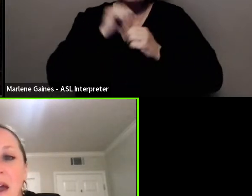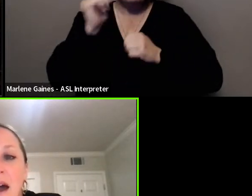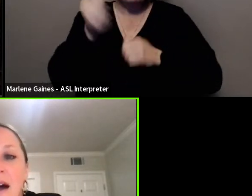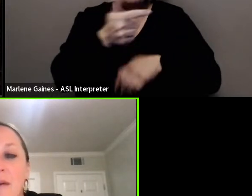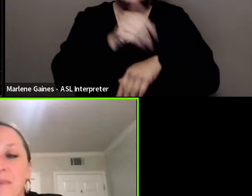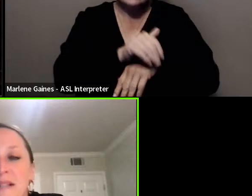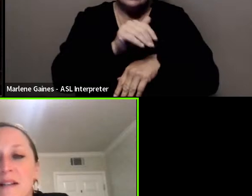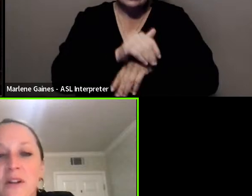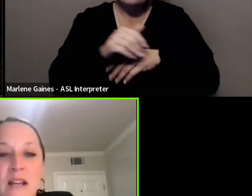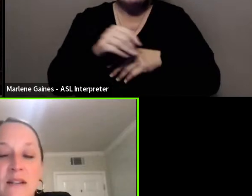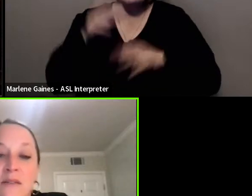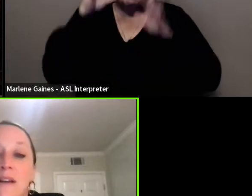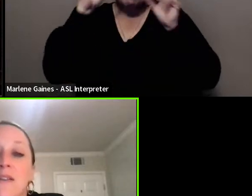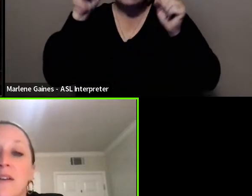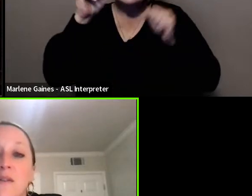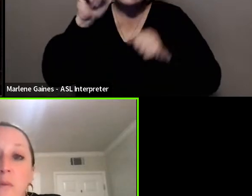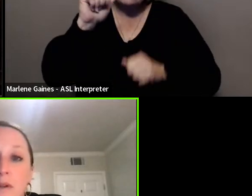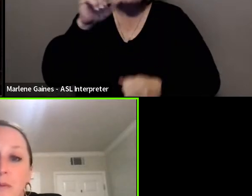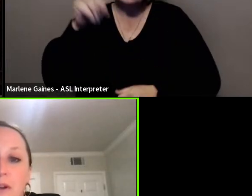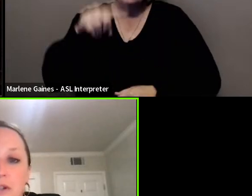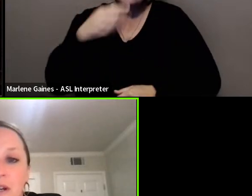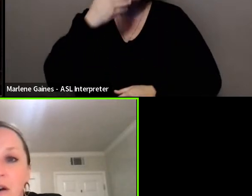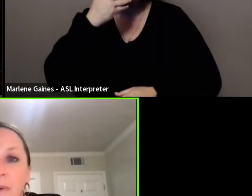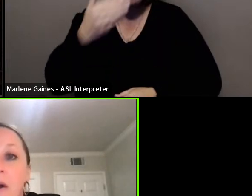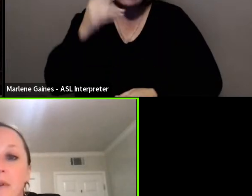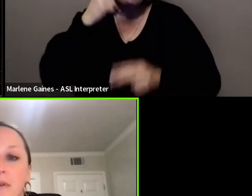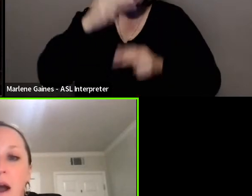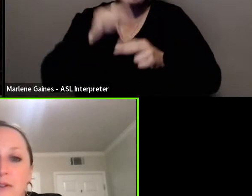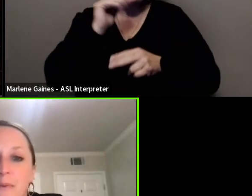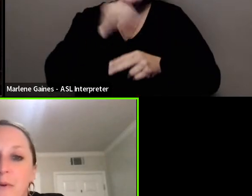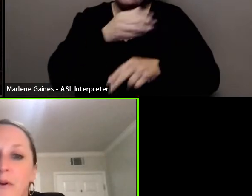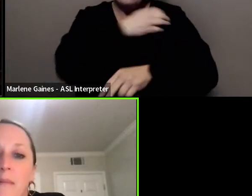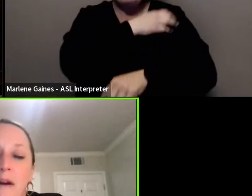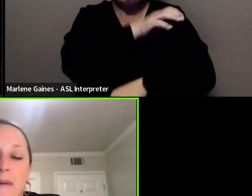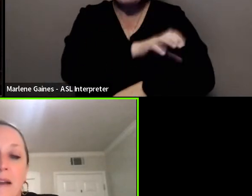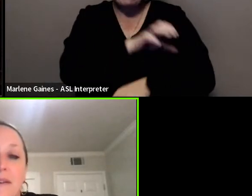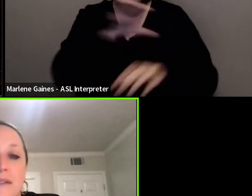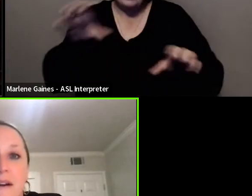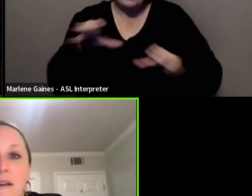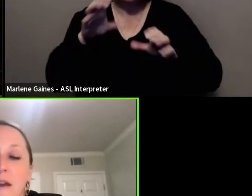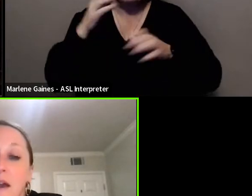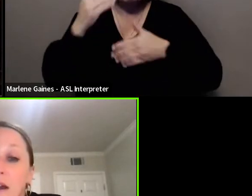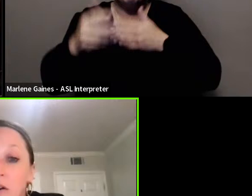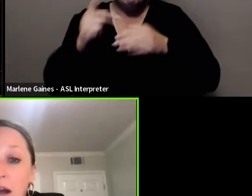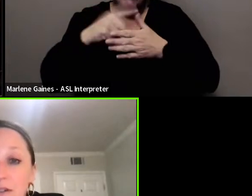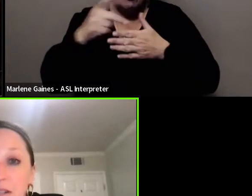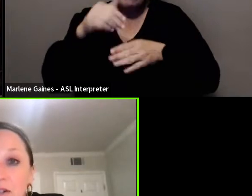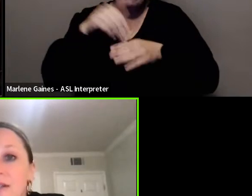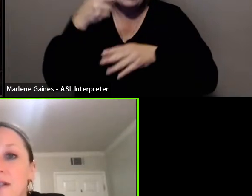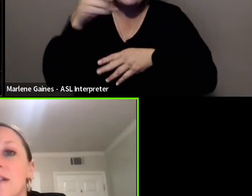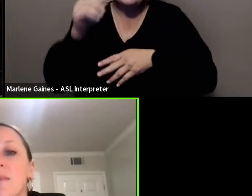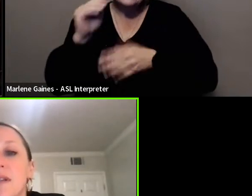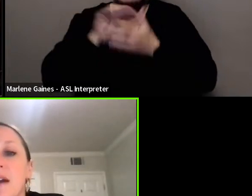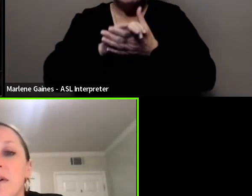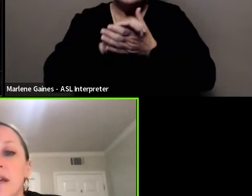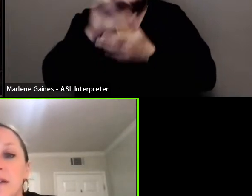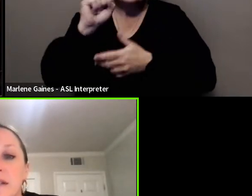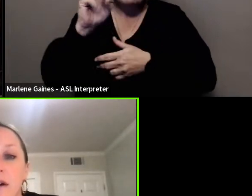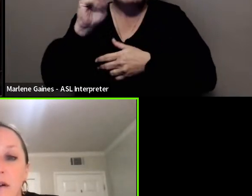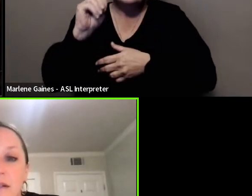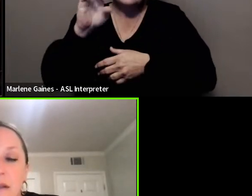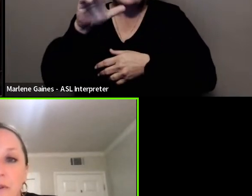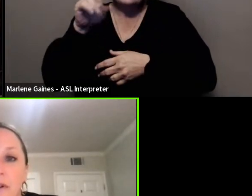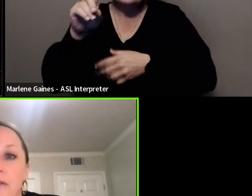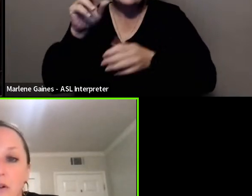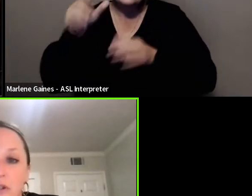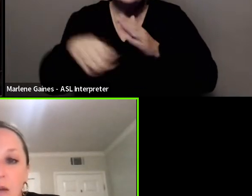tonight. President Andrade Zuniga, thank you so much for mentioning our Empowerment Through Action program at Hillsdale. And congratulations to the San Mateo ELD